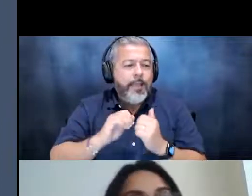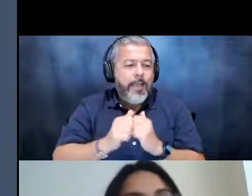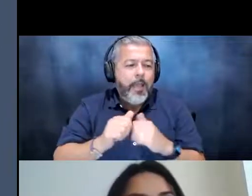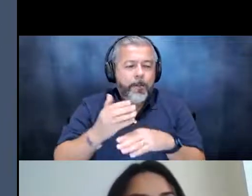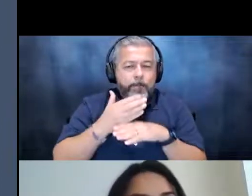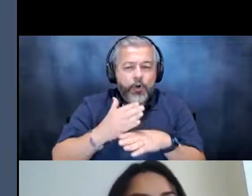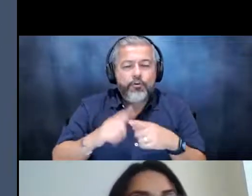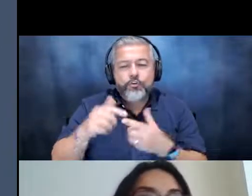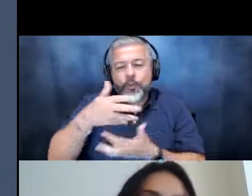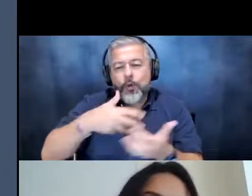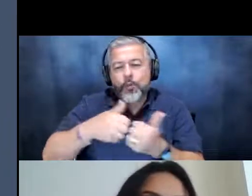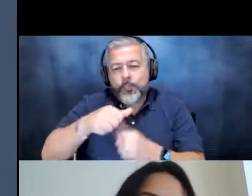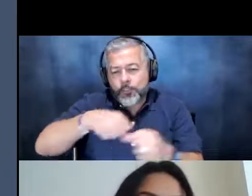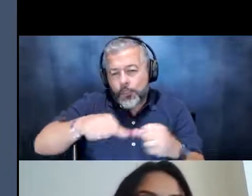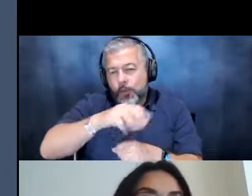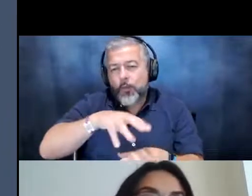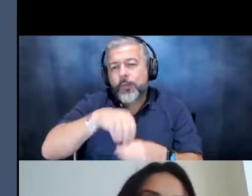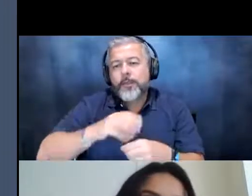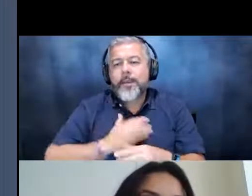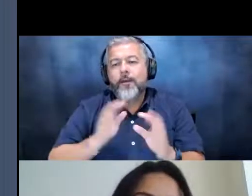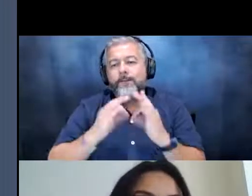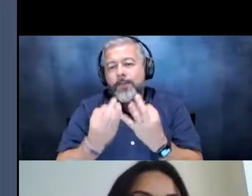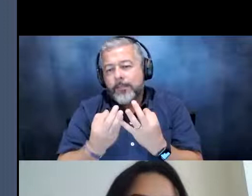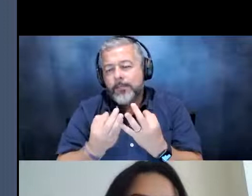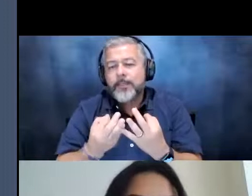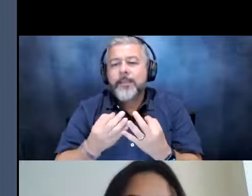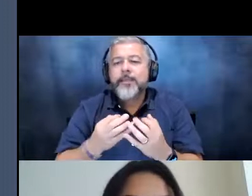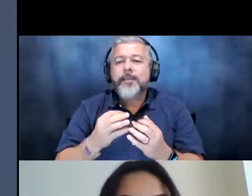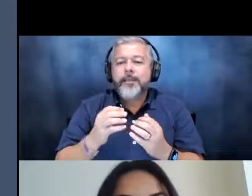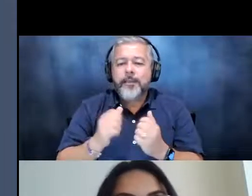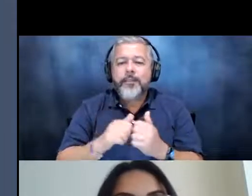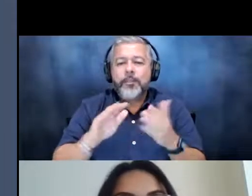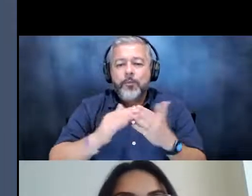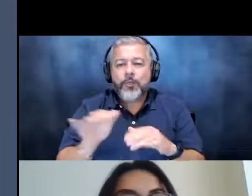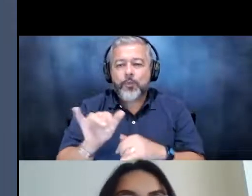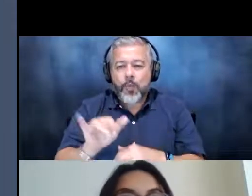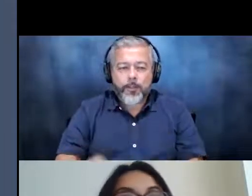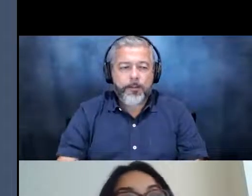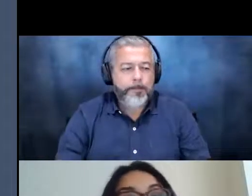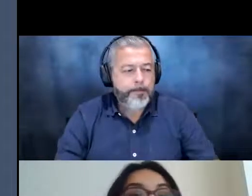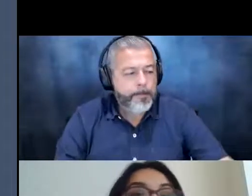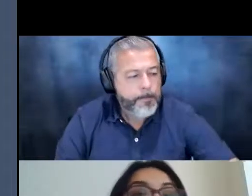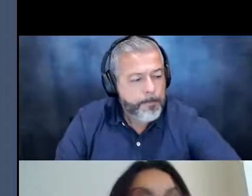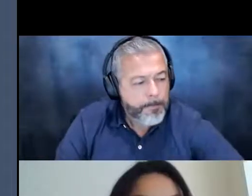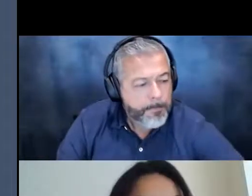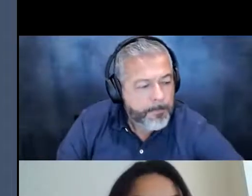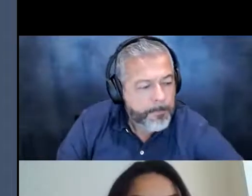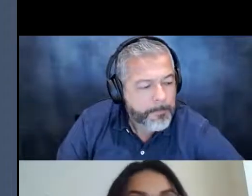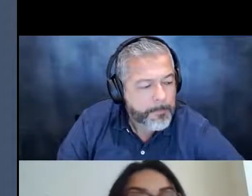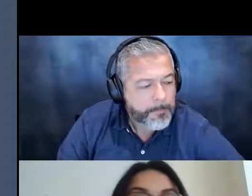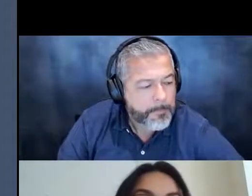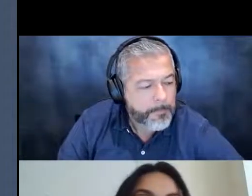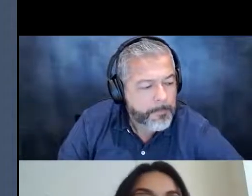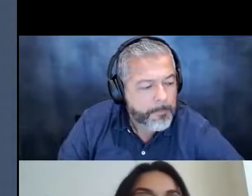interacting with one another and within our family and provider community as well. So with that, we're going to collaborate with you